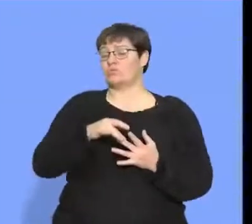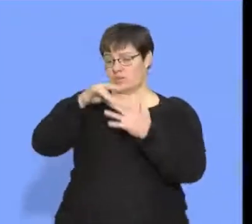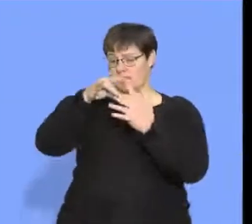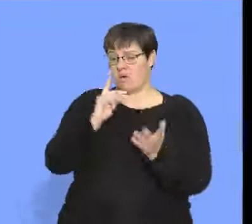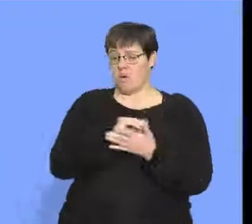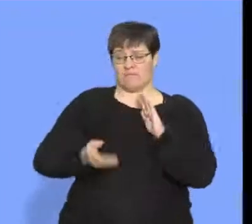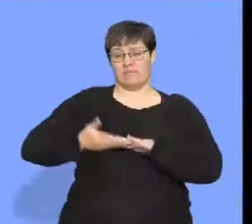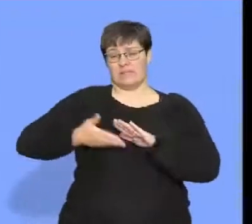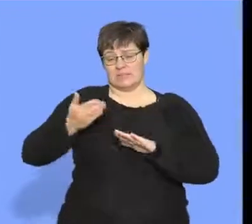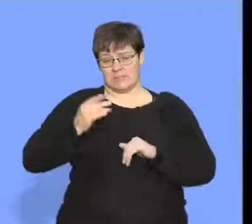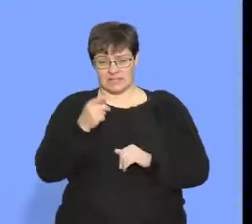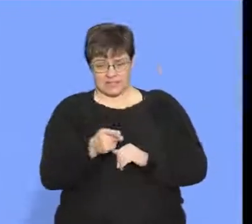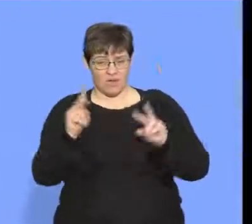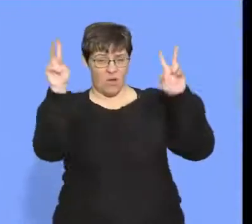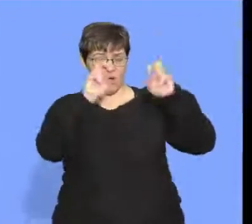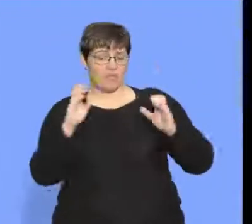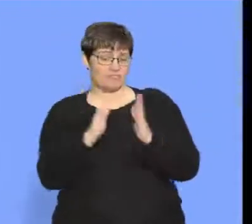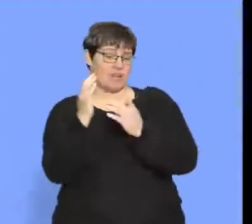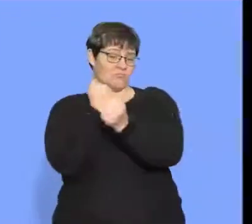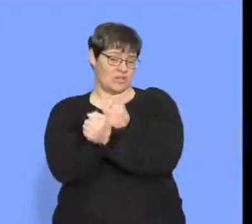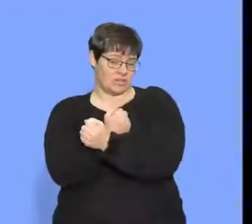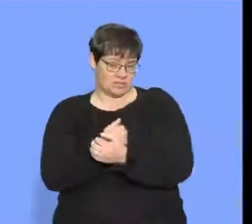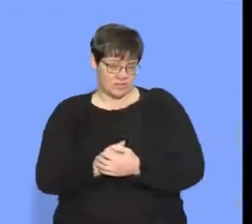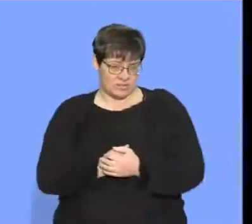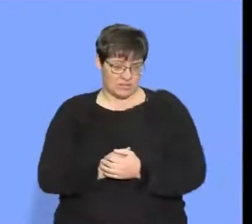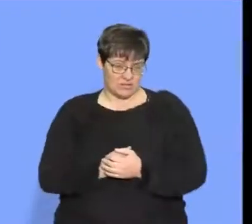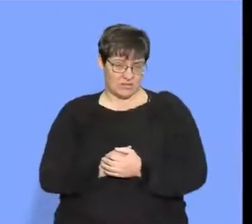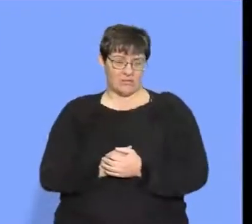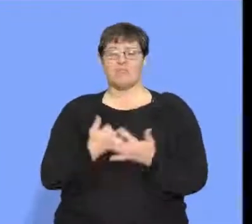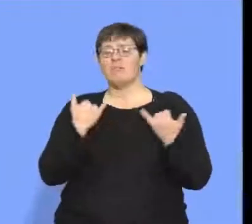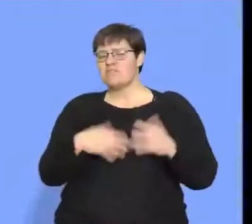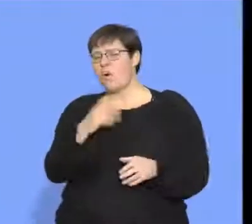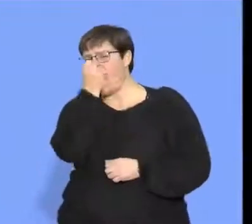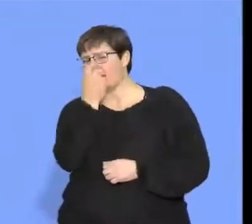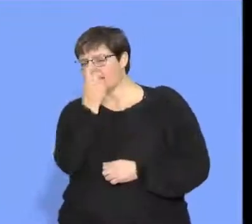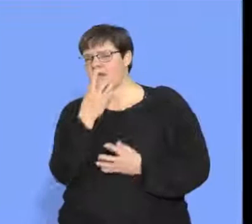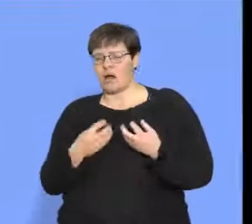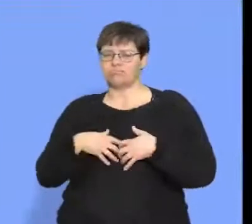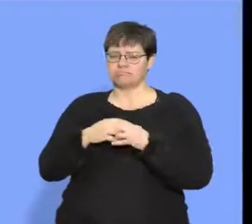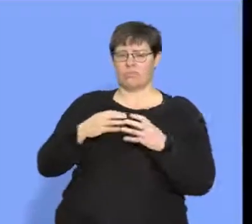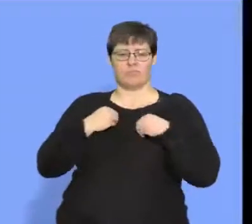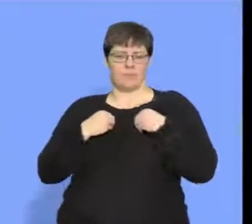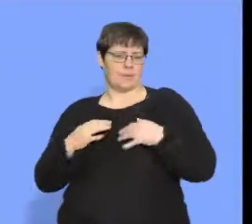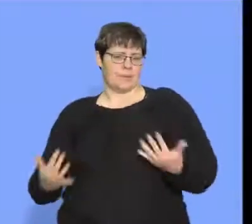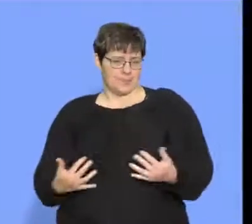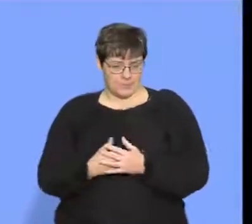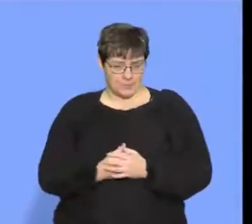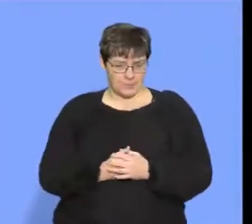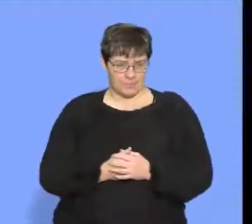the uniqueness of the speed of electromagnetic radiation. Now it's time to understand how it